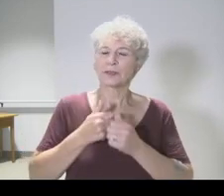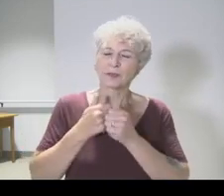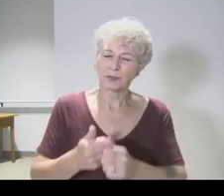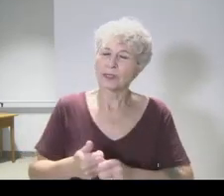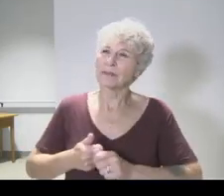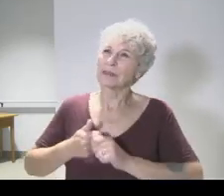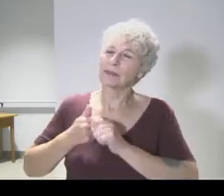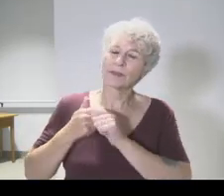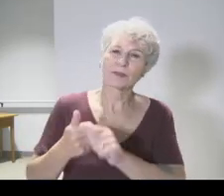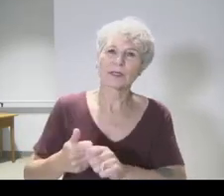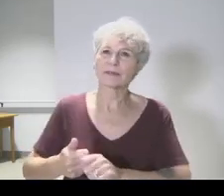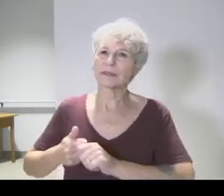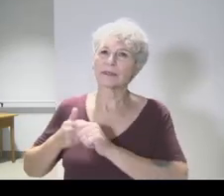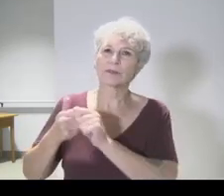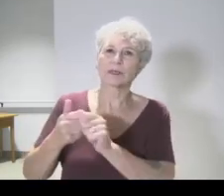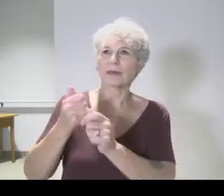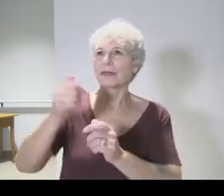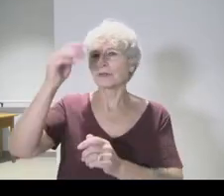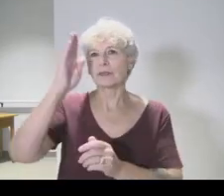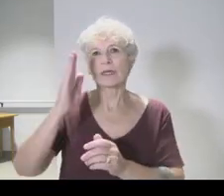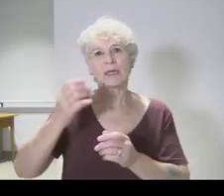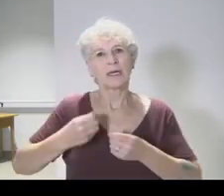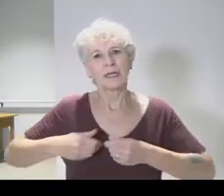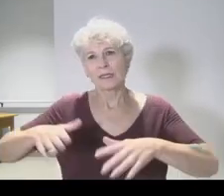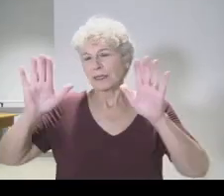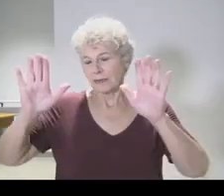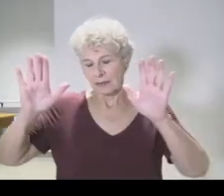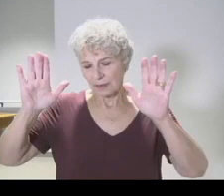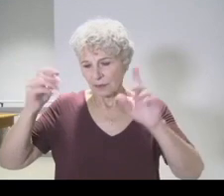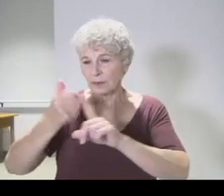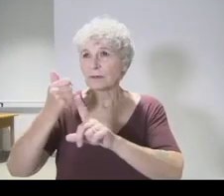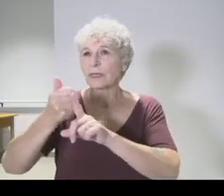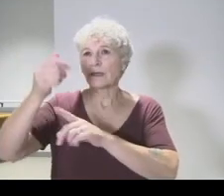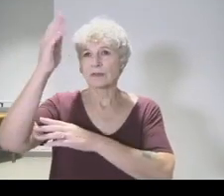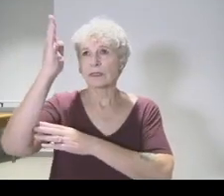Him, who have given all of their selves to God.